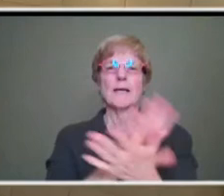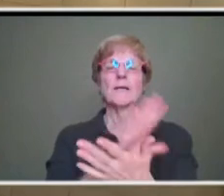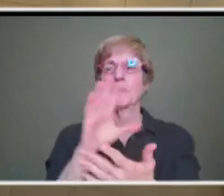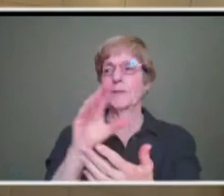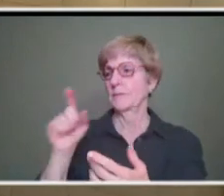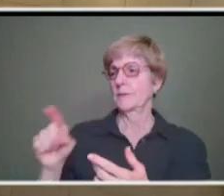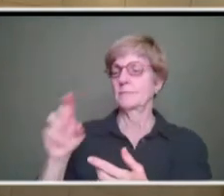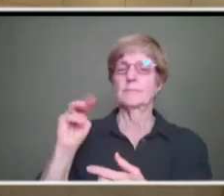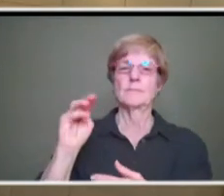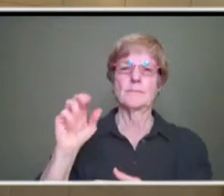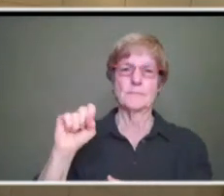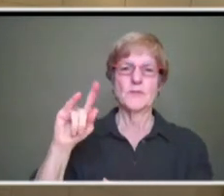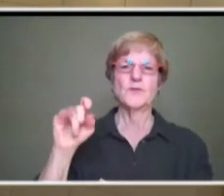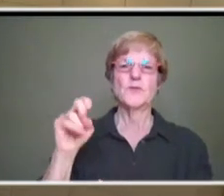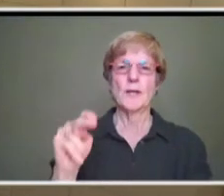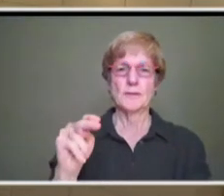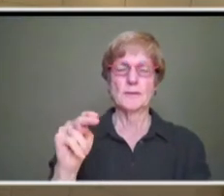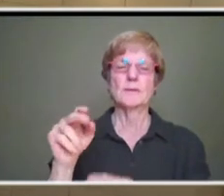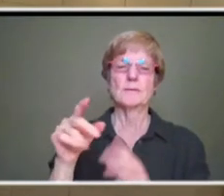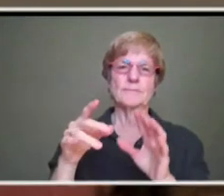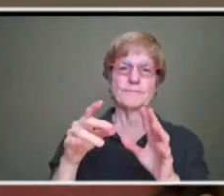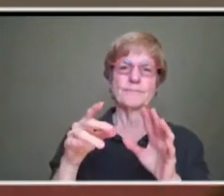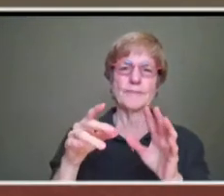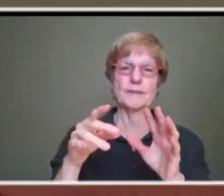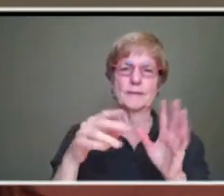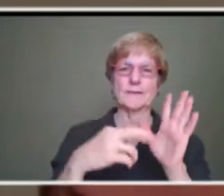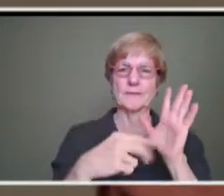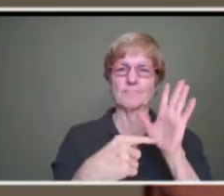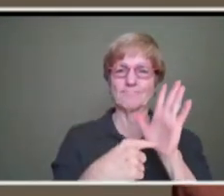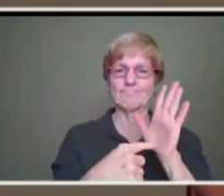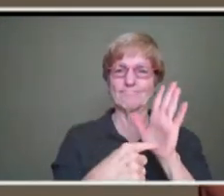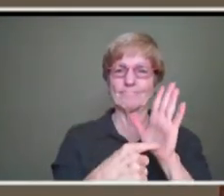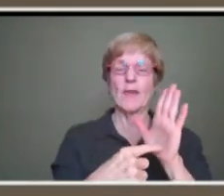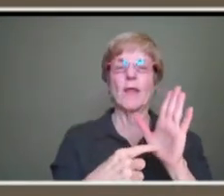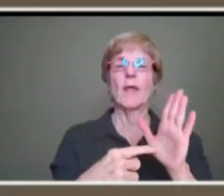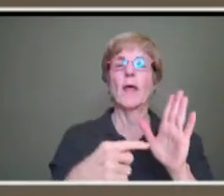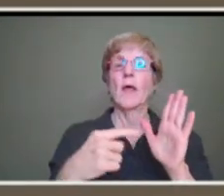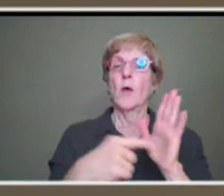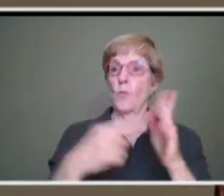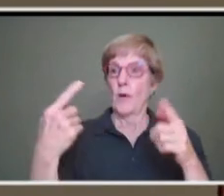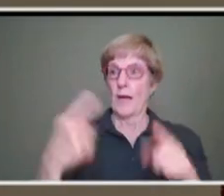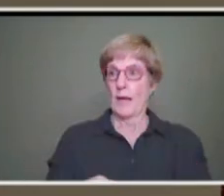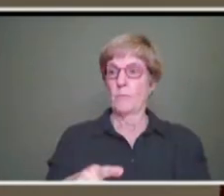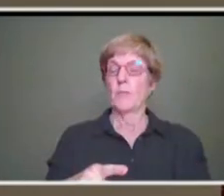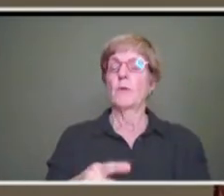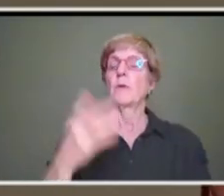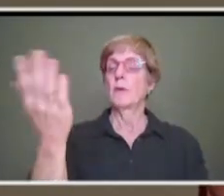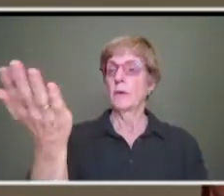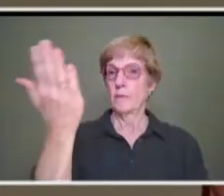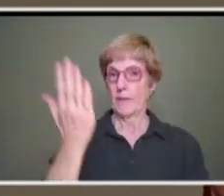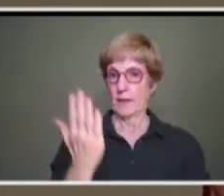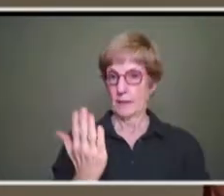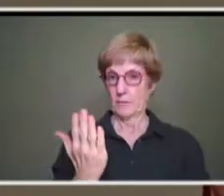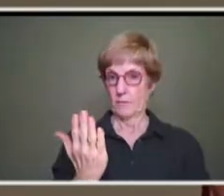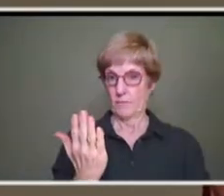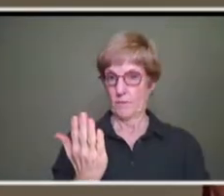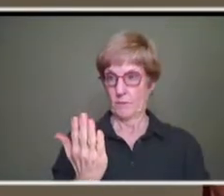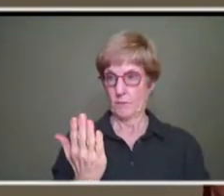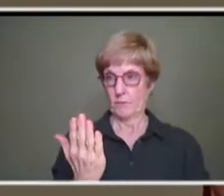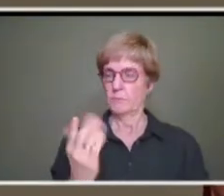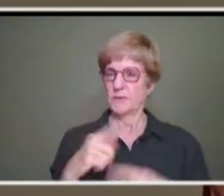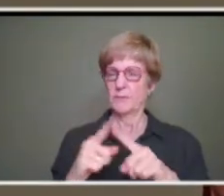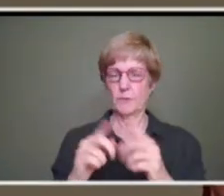thank you so what happens again council is given uh these